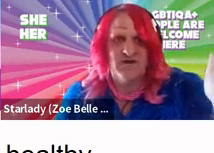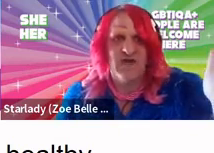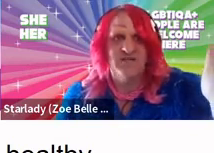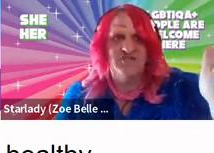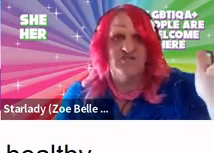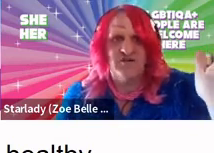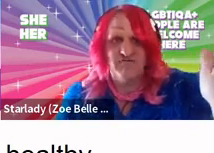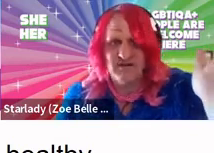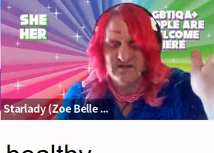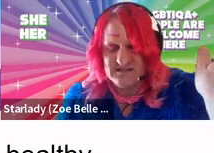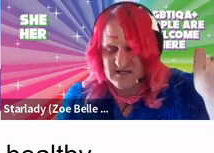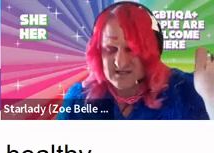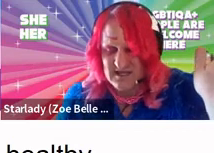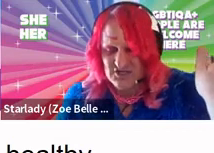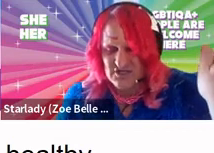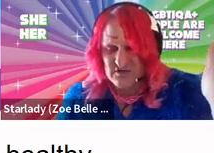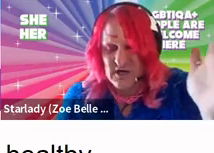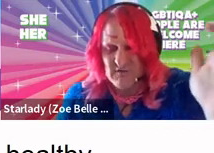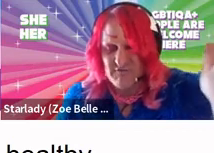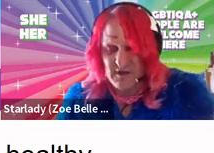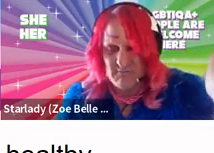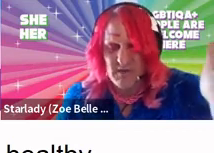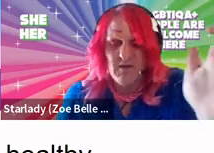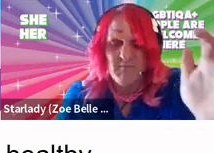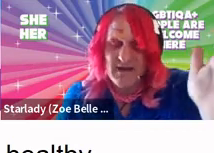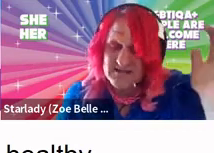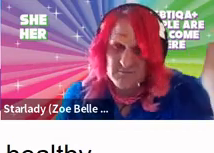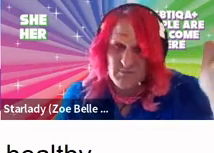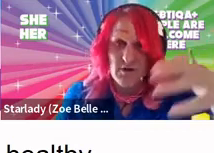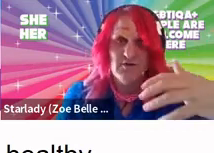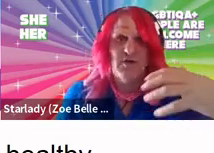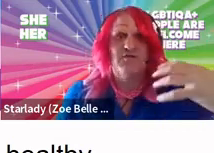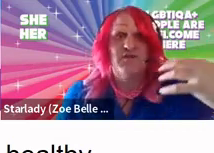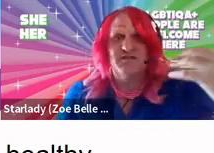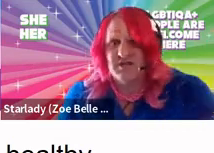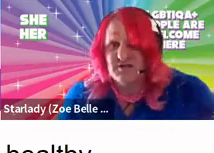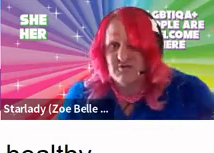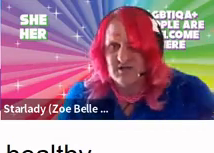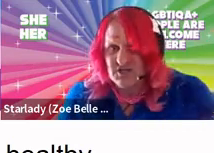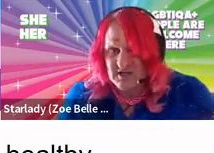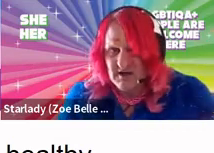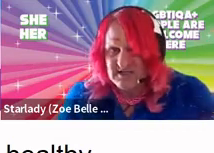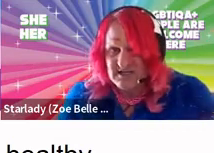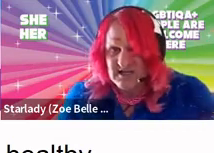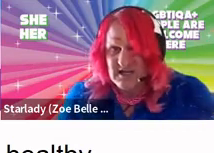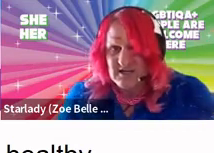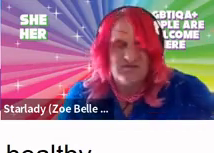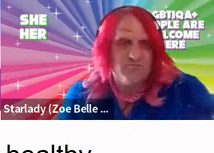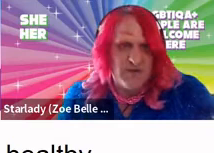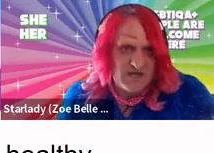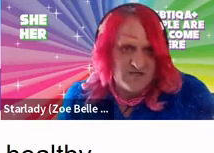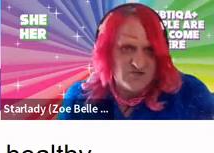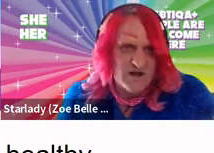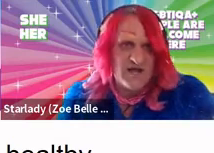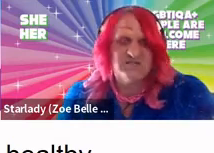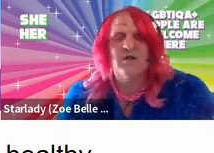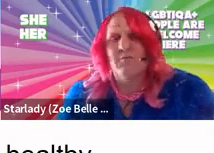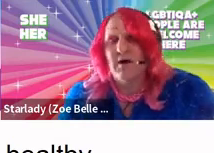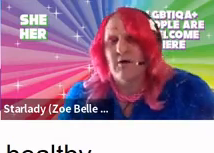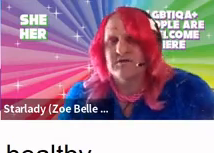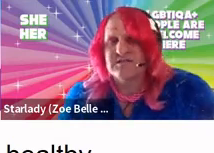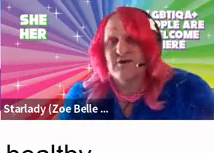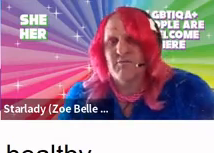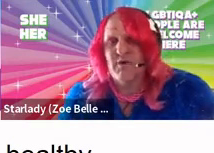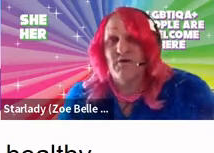by objectification and fetishization of them based upon their gender identity, so being